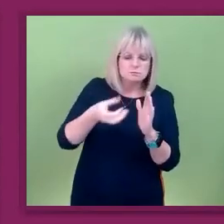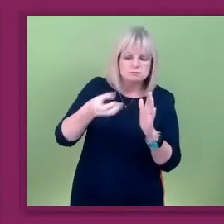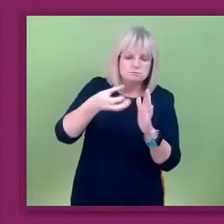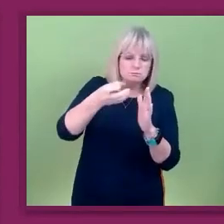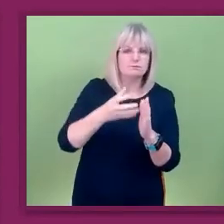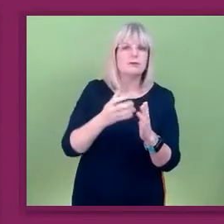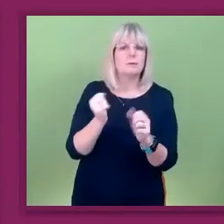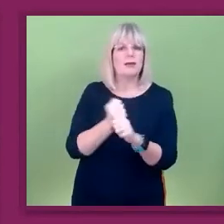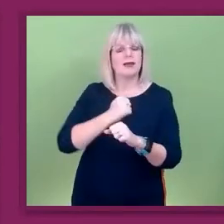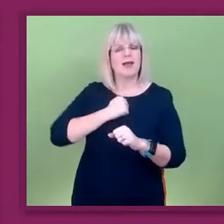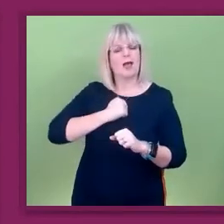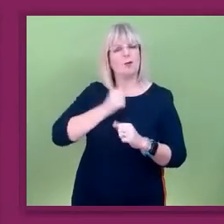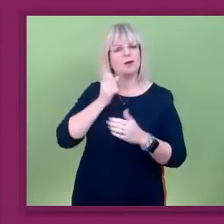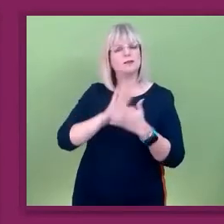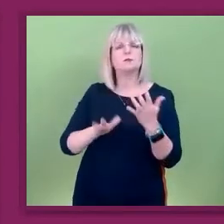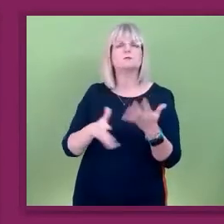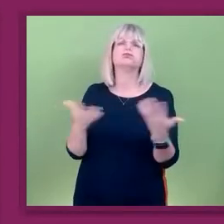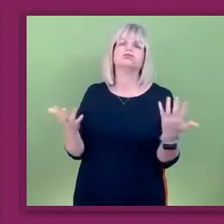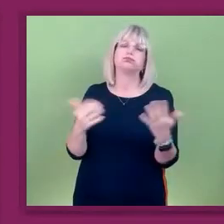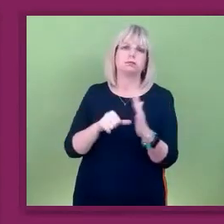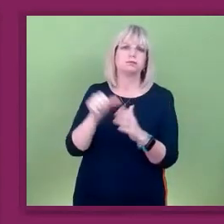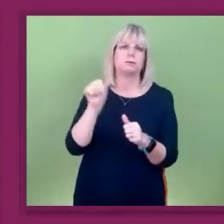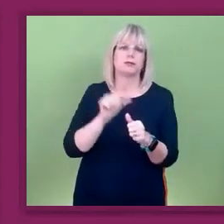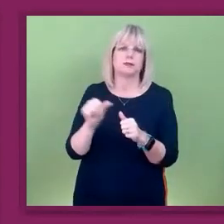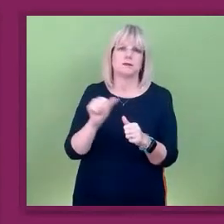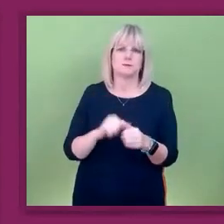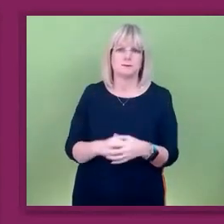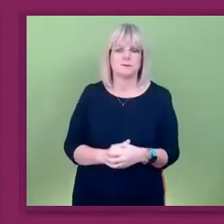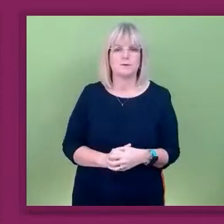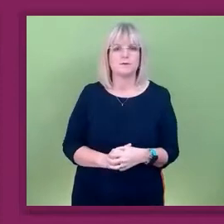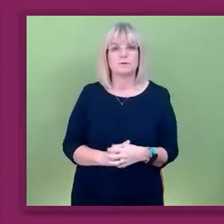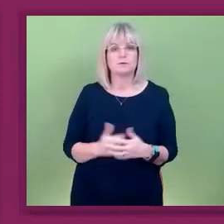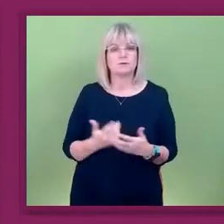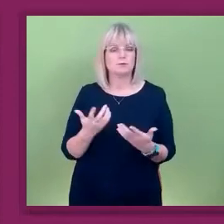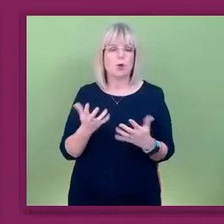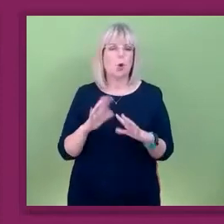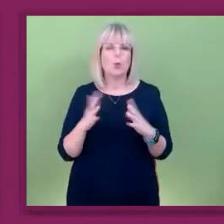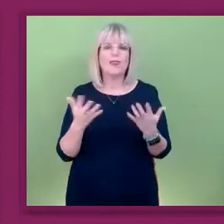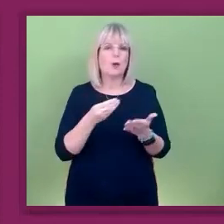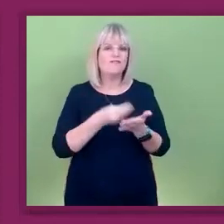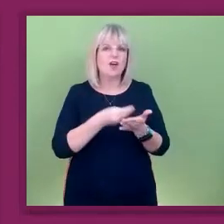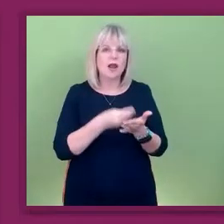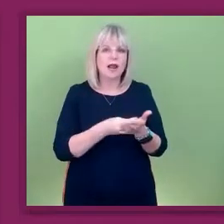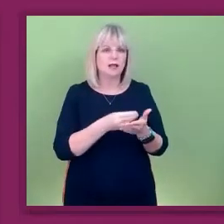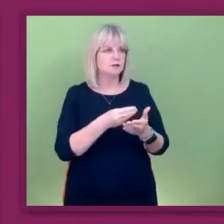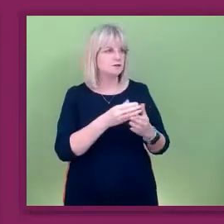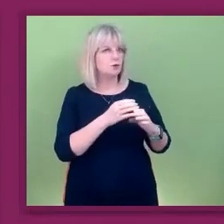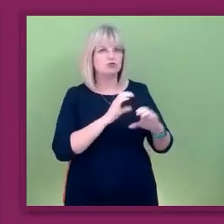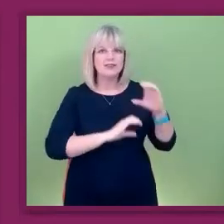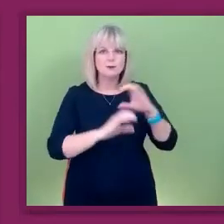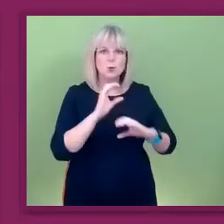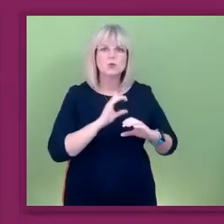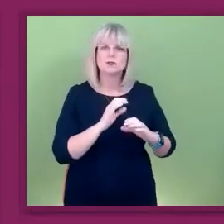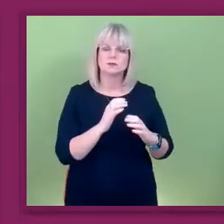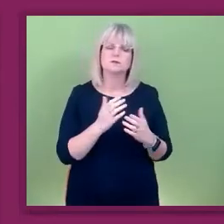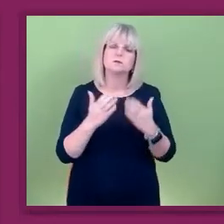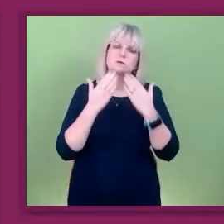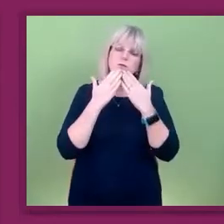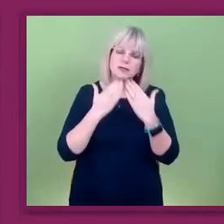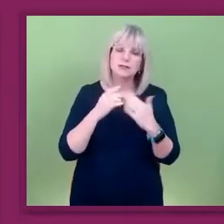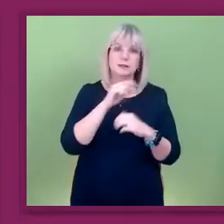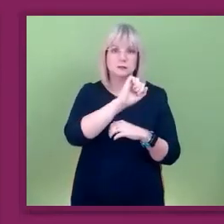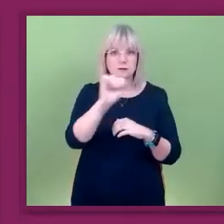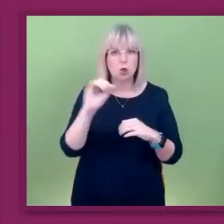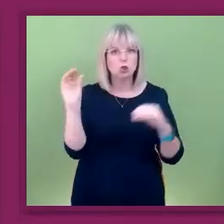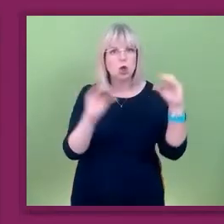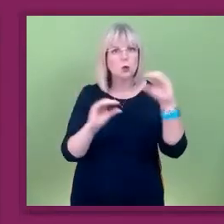course, without finances and resources, a lot of work can't be done. So please do donate to causes that definitely do,